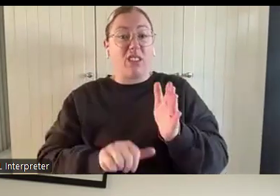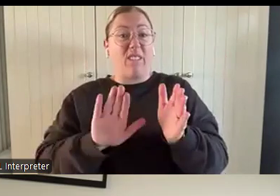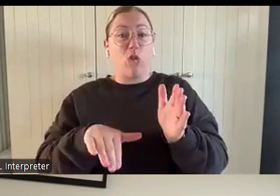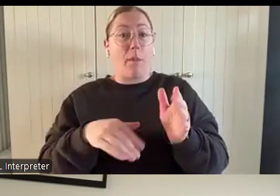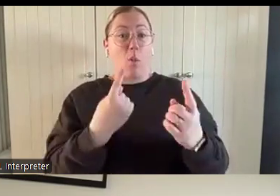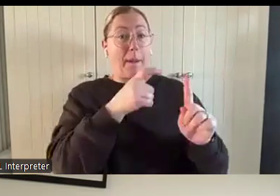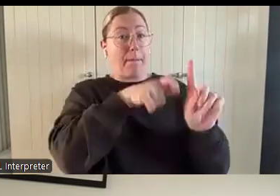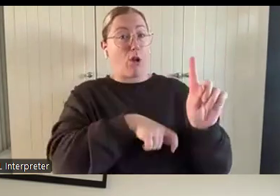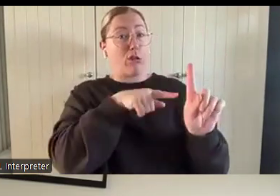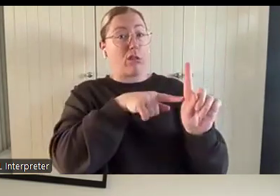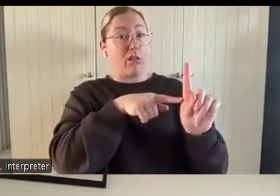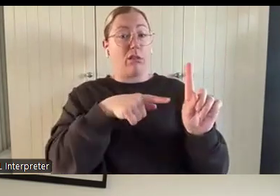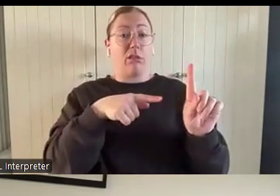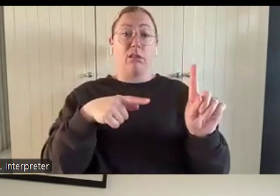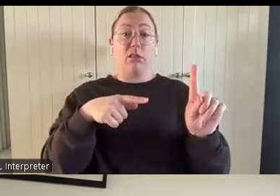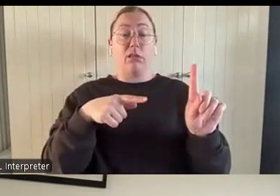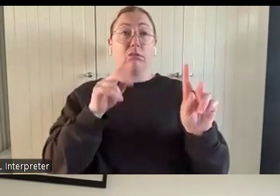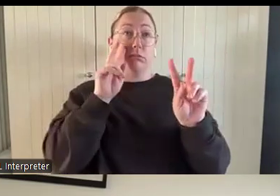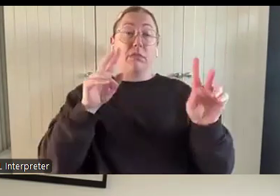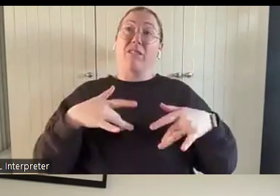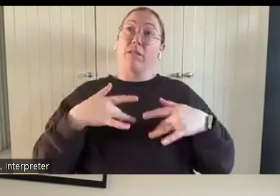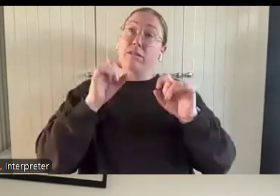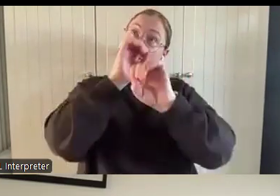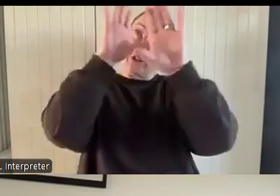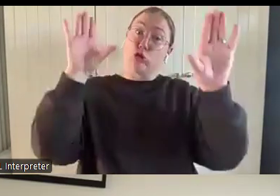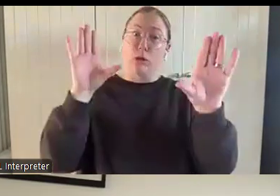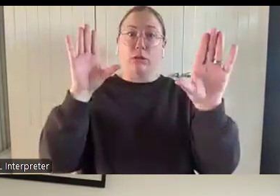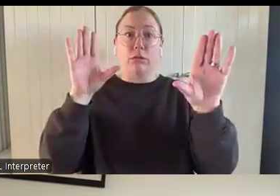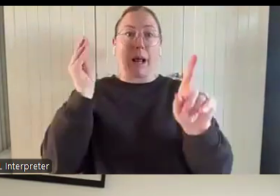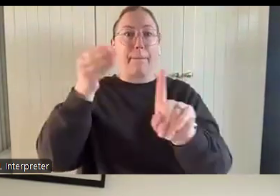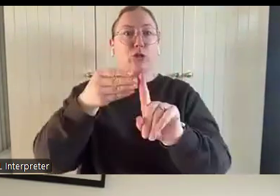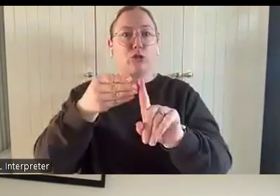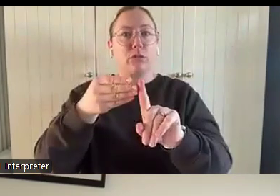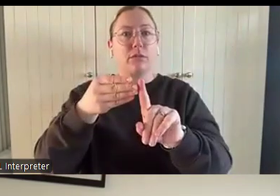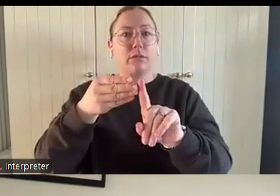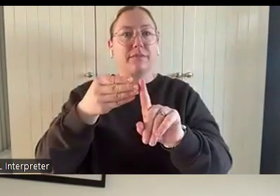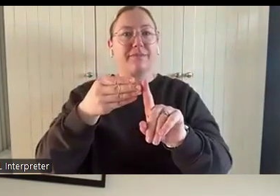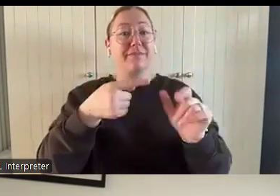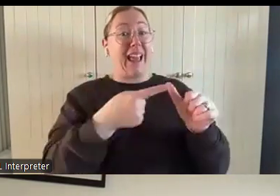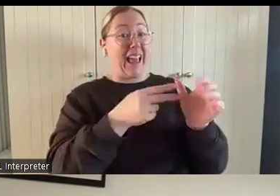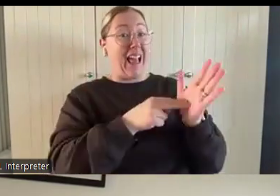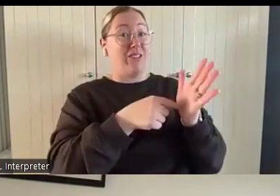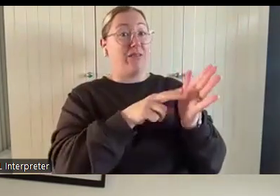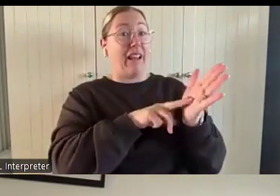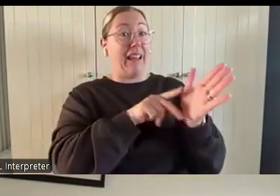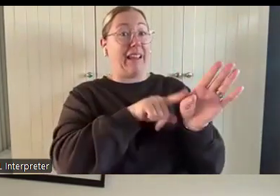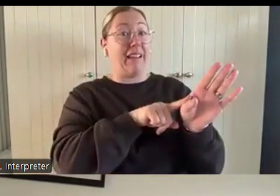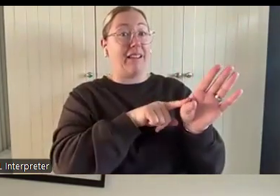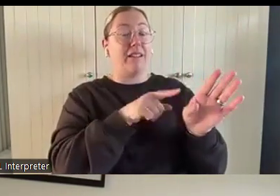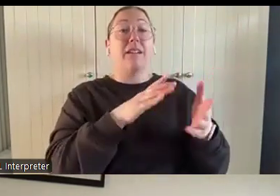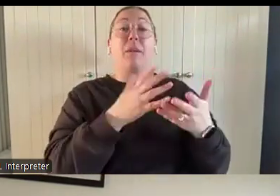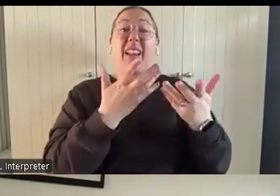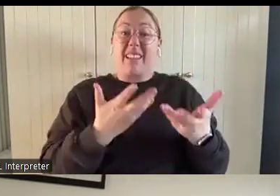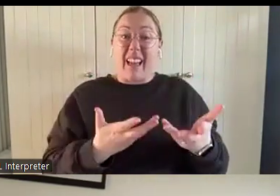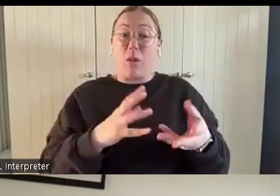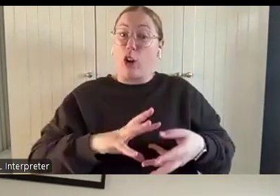ambition, and Anthony created a space for many more peers to be active on their terms, on our